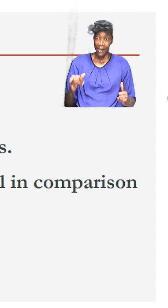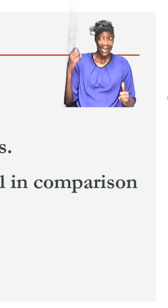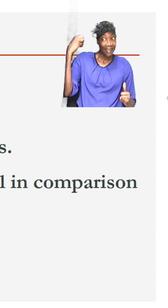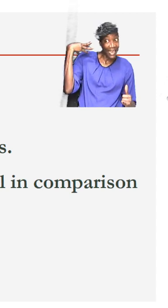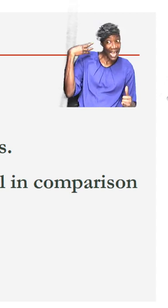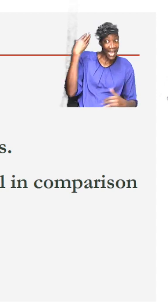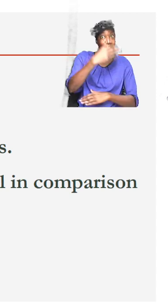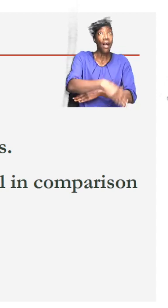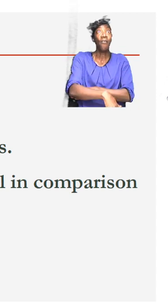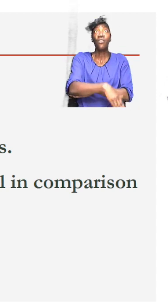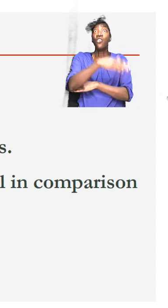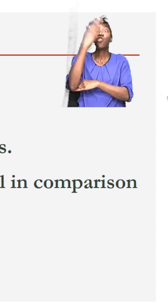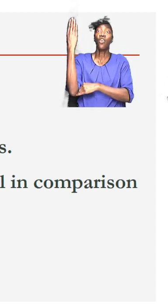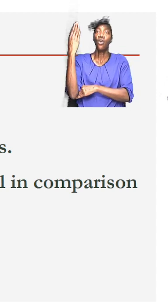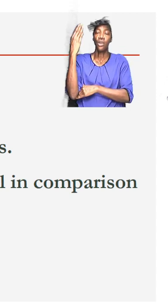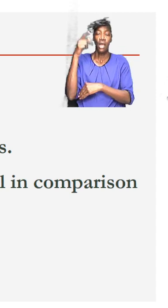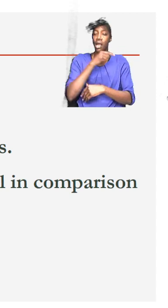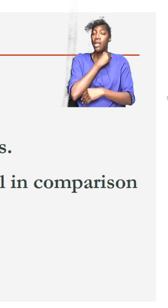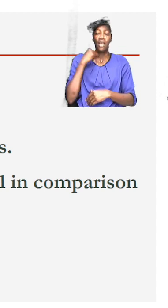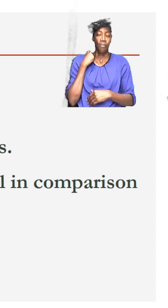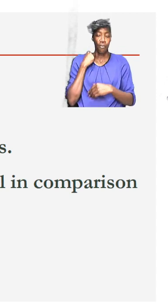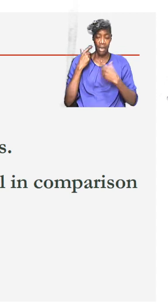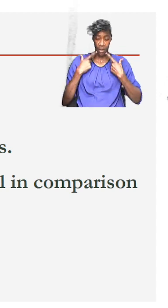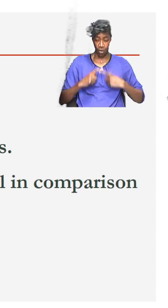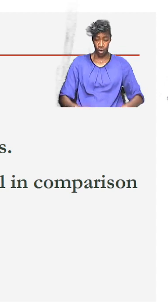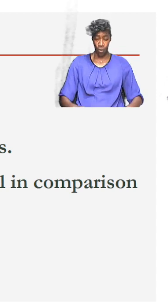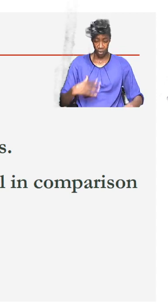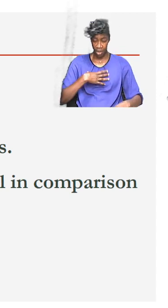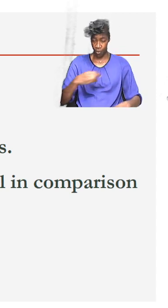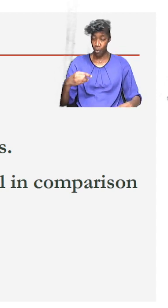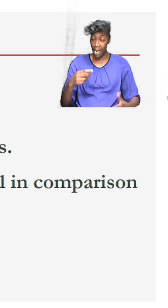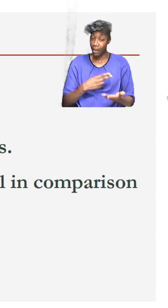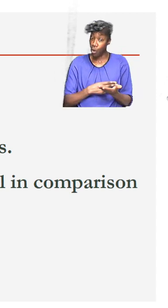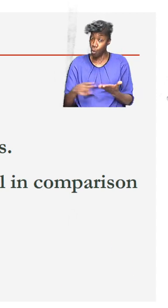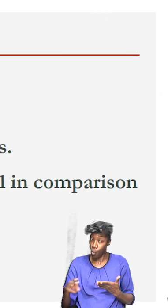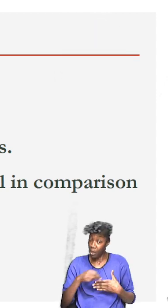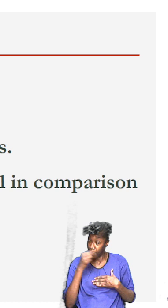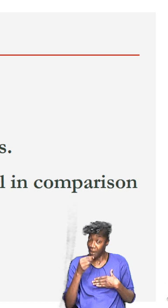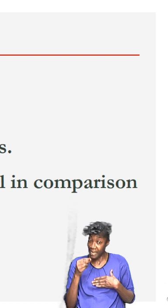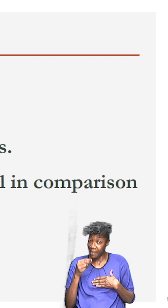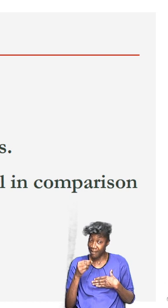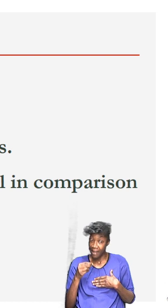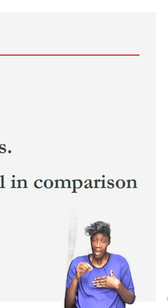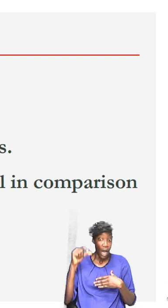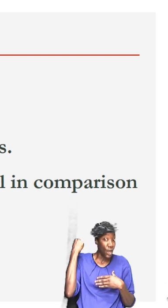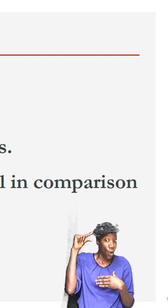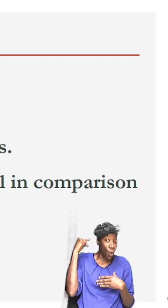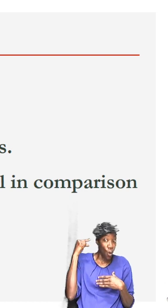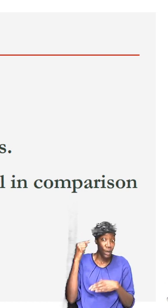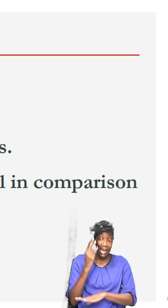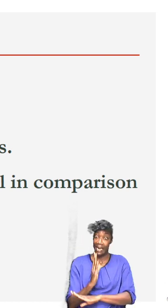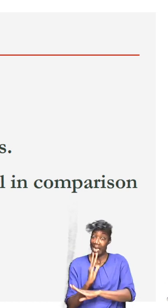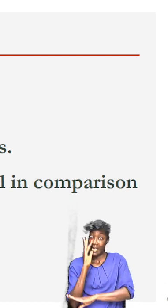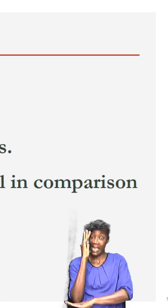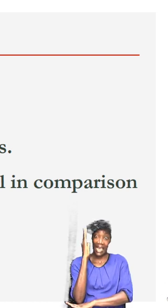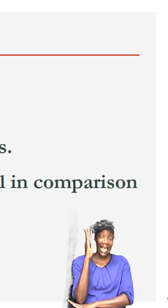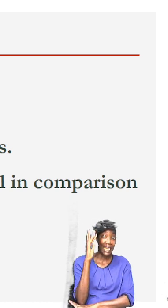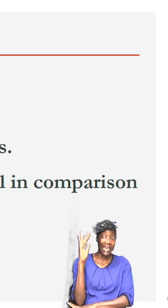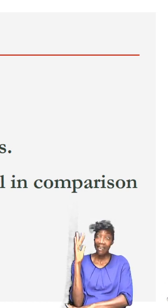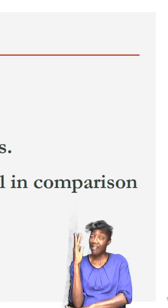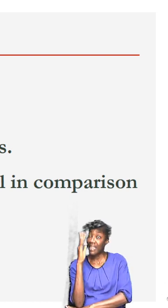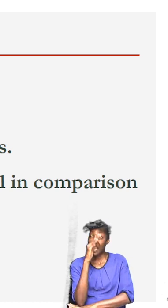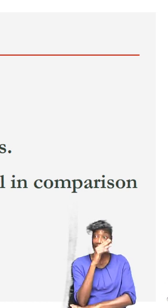Amen. So the priest's garment looks white. In the holy place, the light is from the golden candlestick in which you are illuminated. But in the Holy